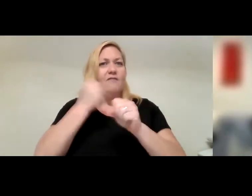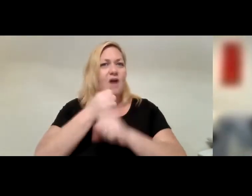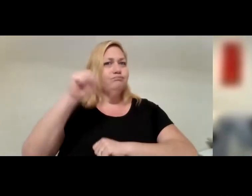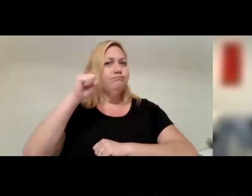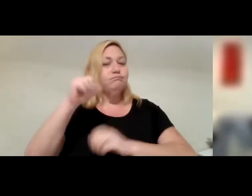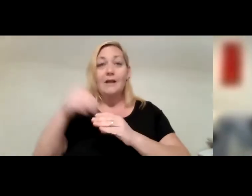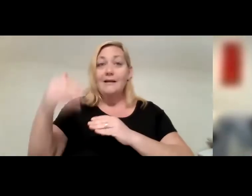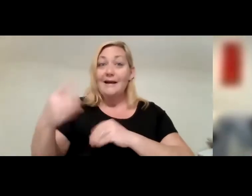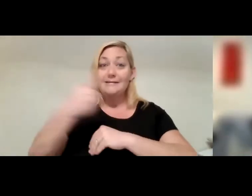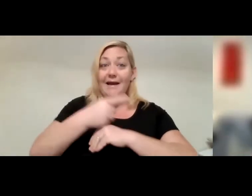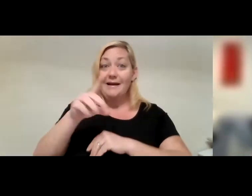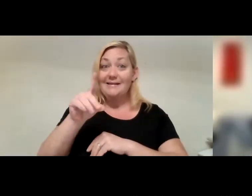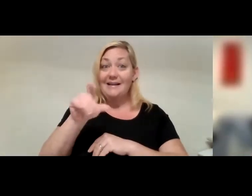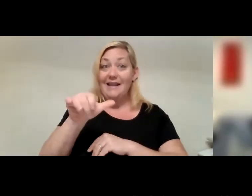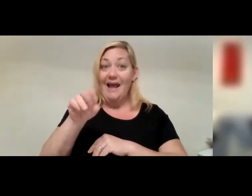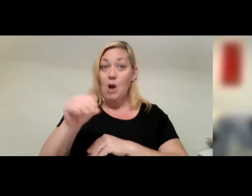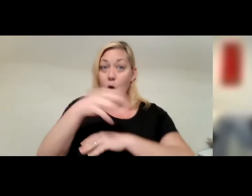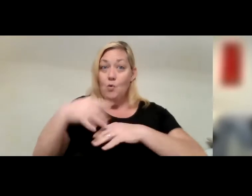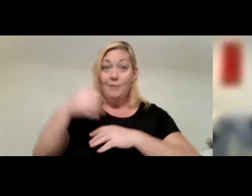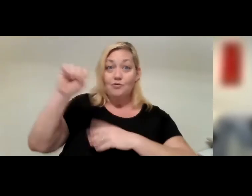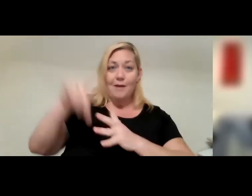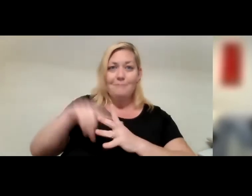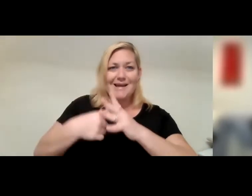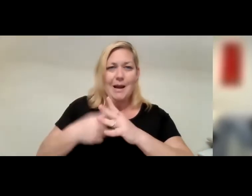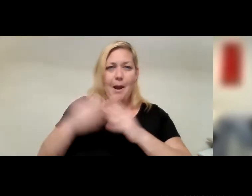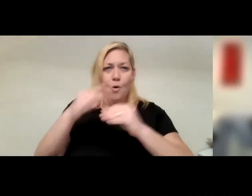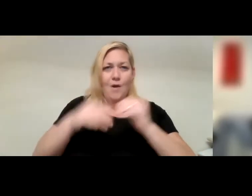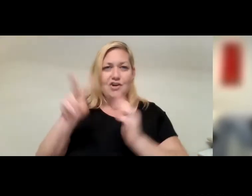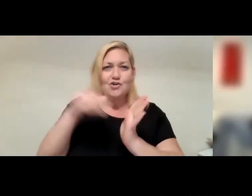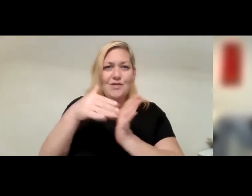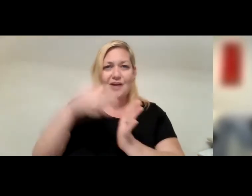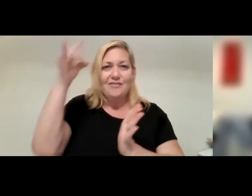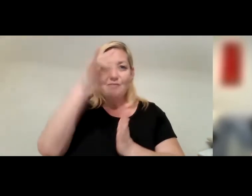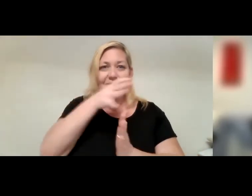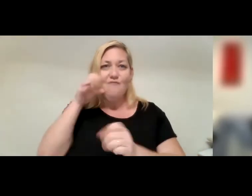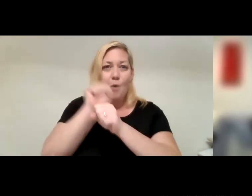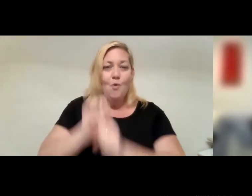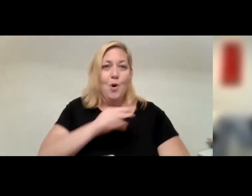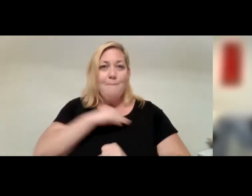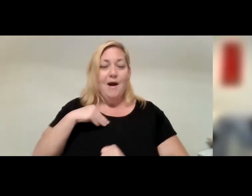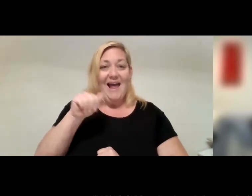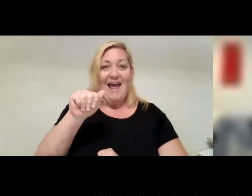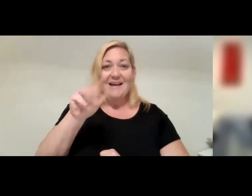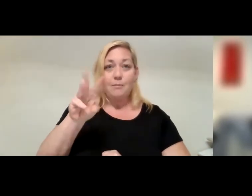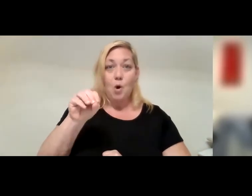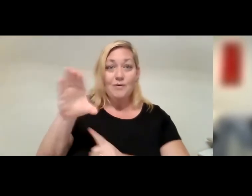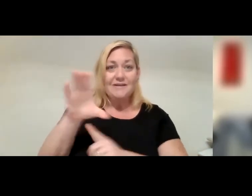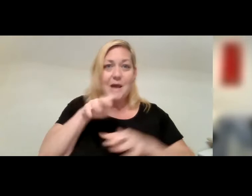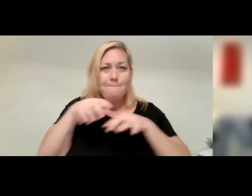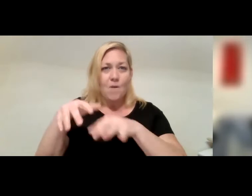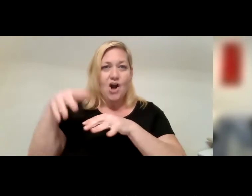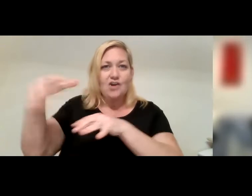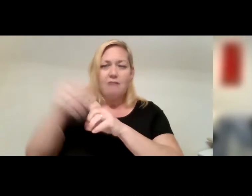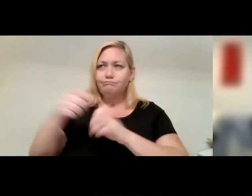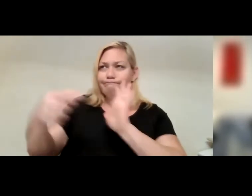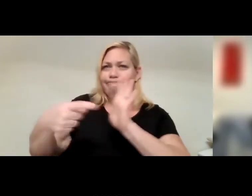next day, the Delano grape strike began, and more than 2,000 Filipino farm workers, members of AWOC, marched off the vineyards